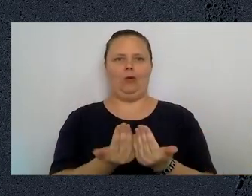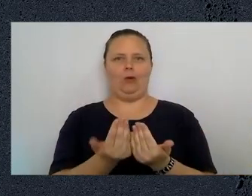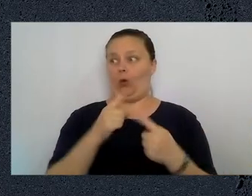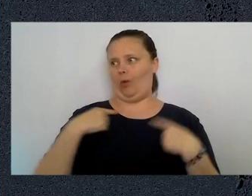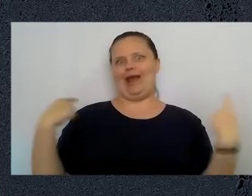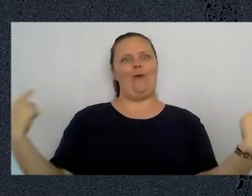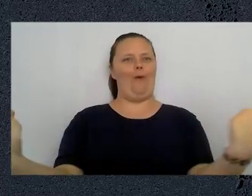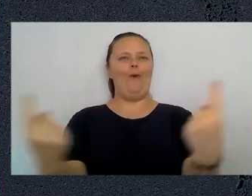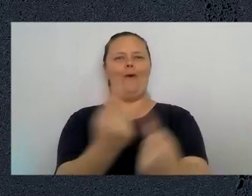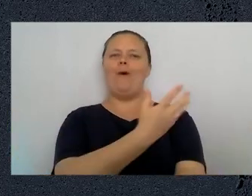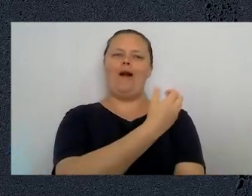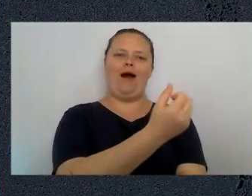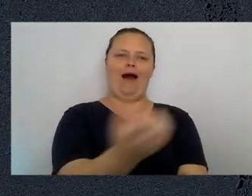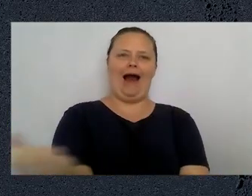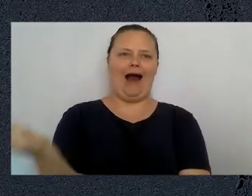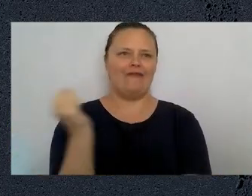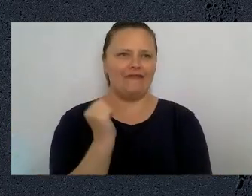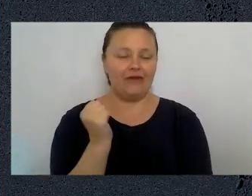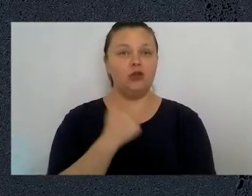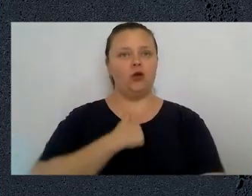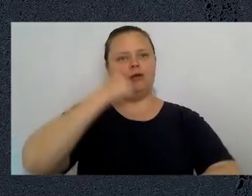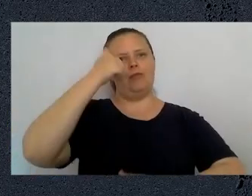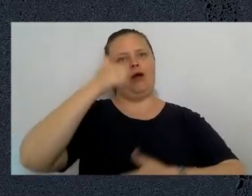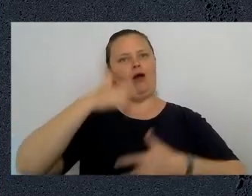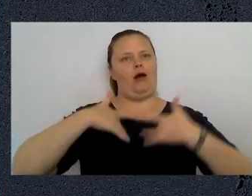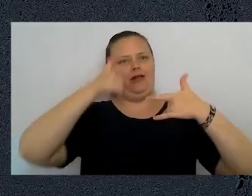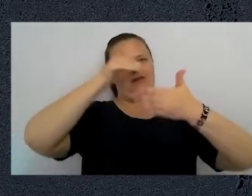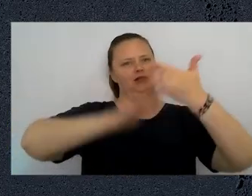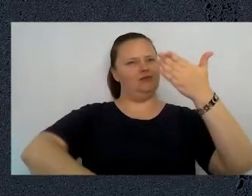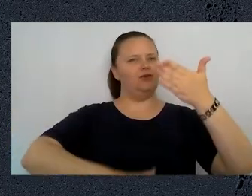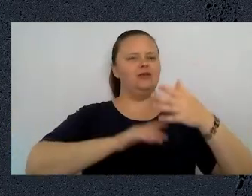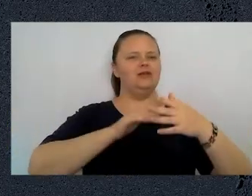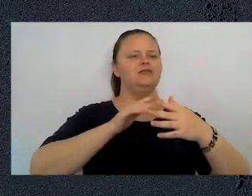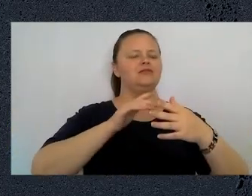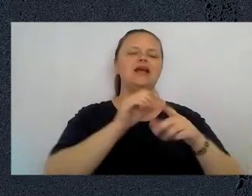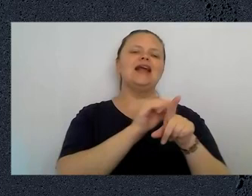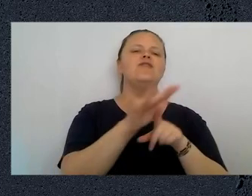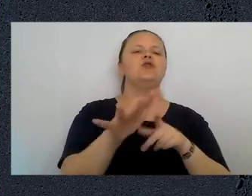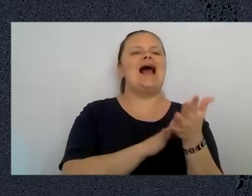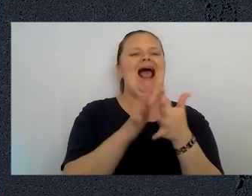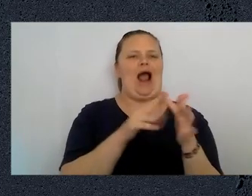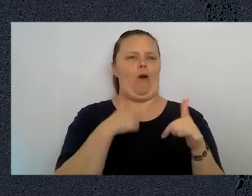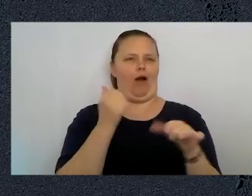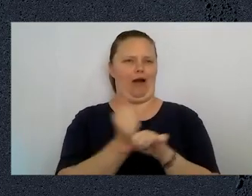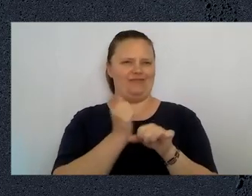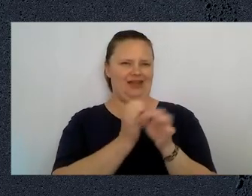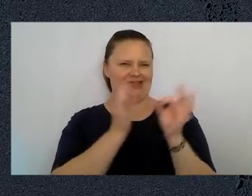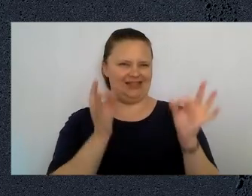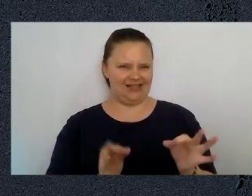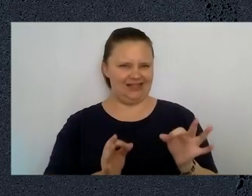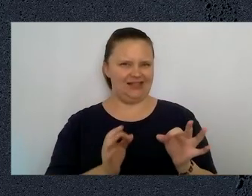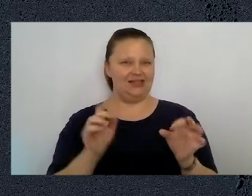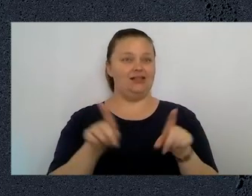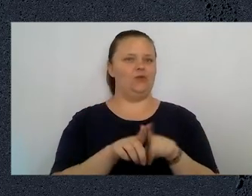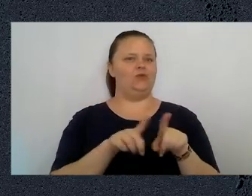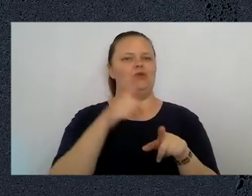We all have it. So my lived experience would have influenced how I make decisions and see the world around me. And so I was brought